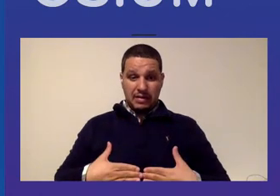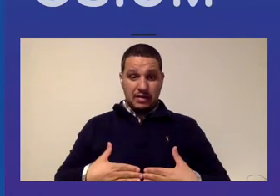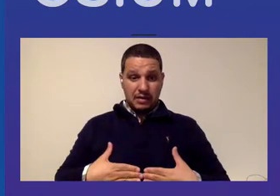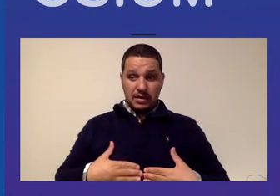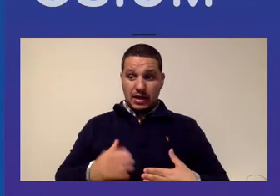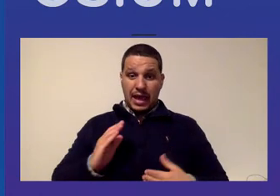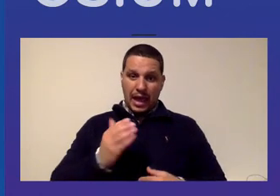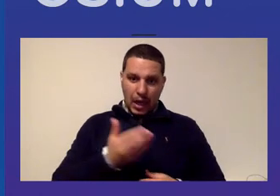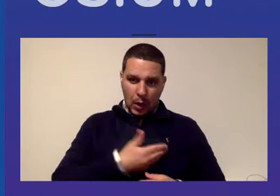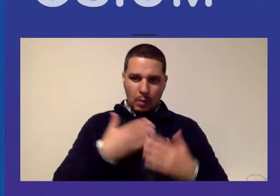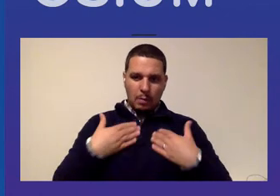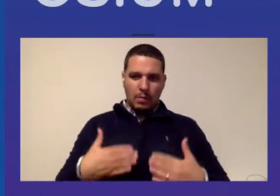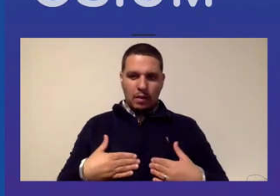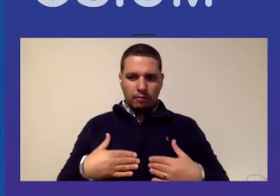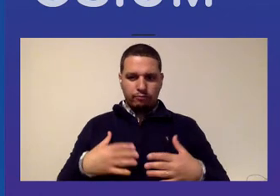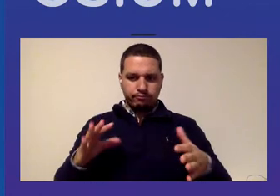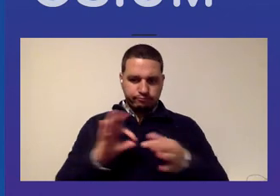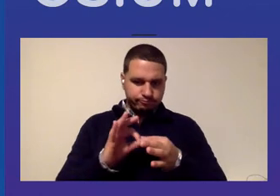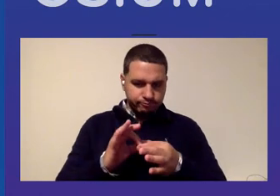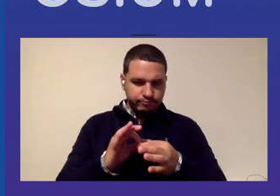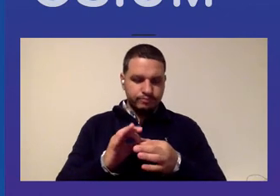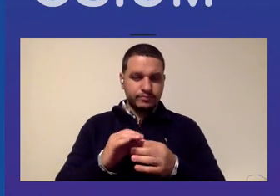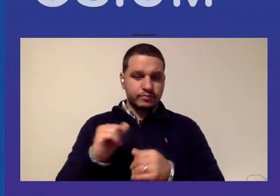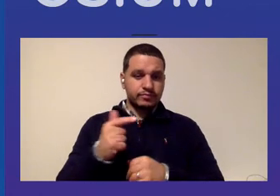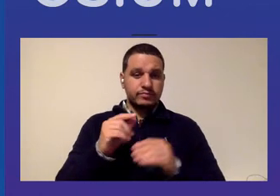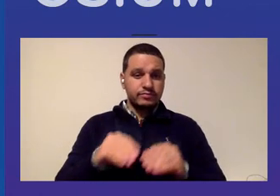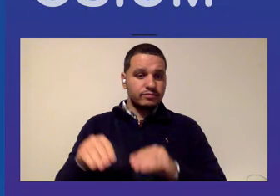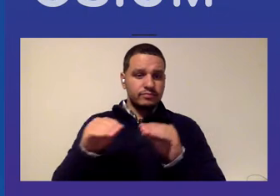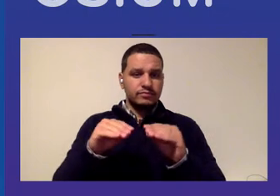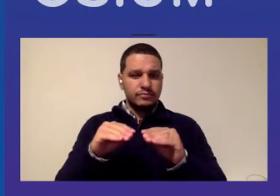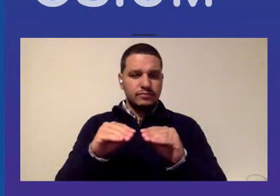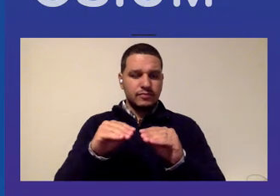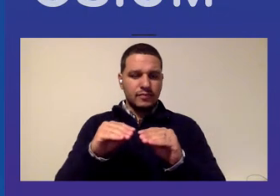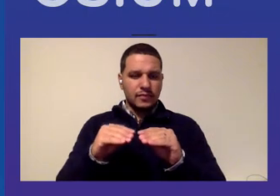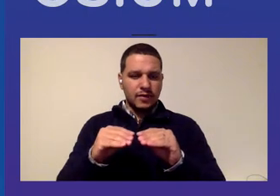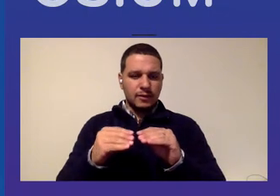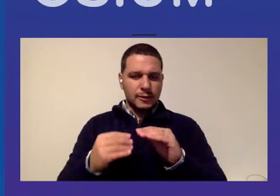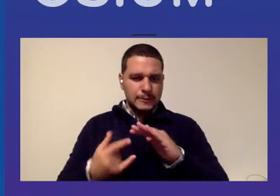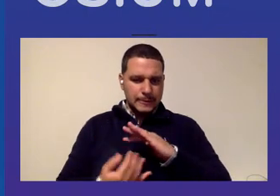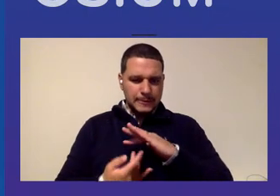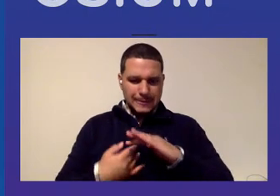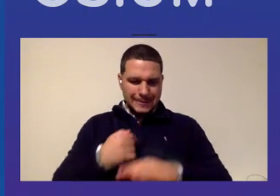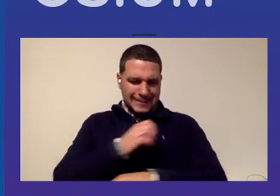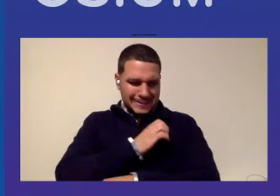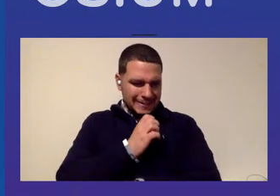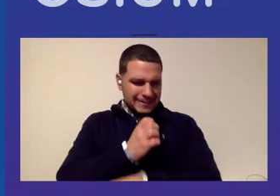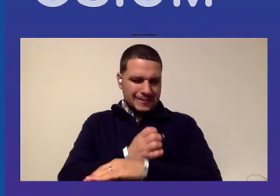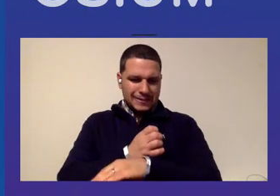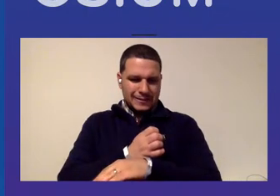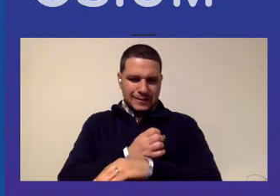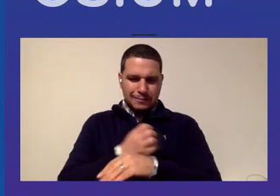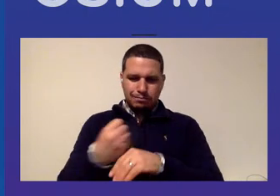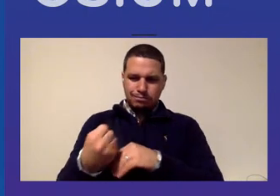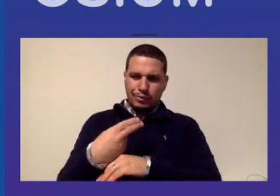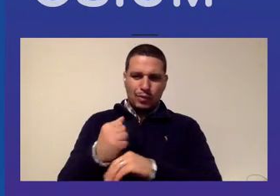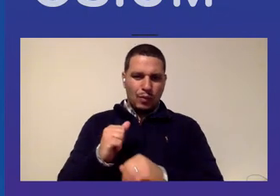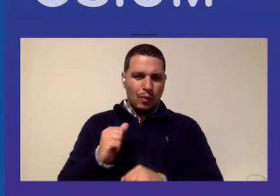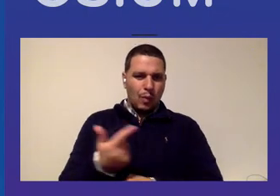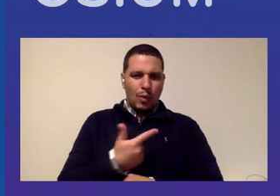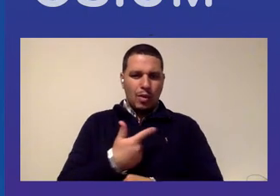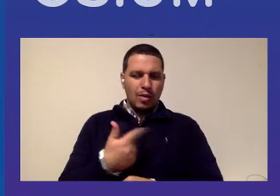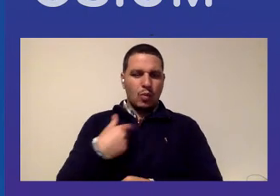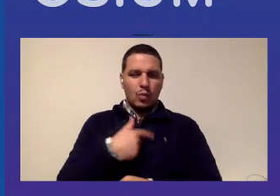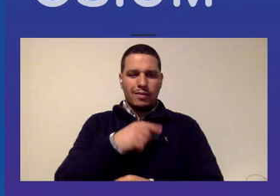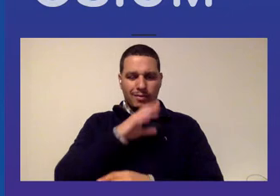bodies. Each of our movements is fueled by an energy that supersedes all of us as we are enveloped in